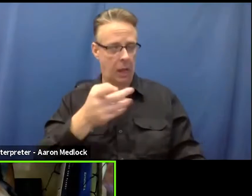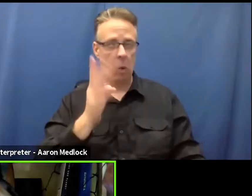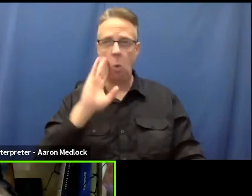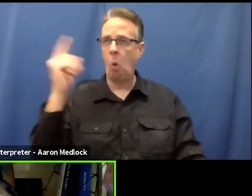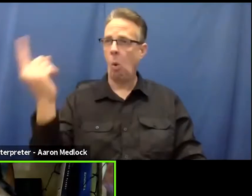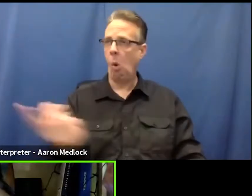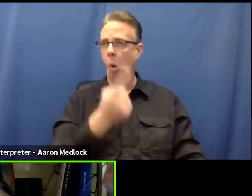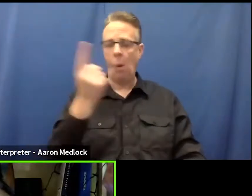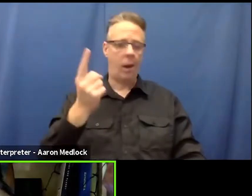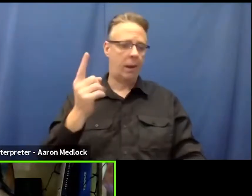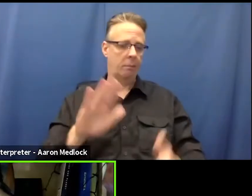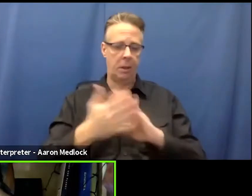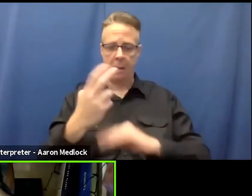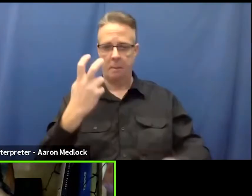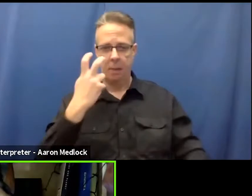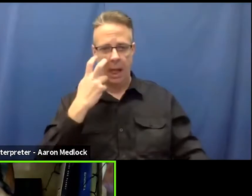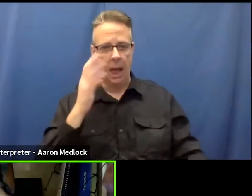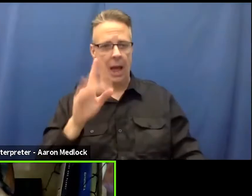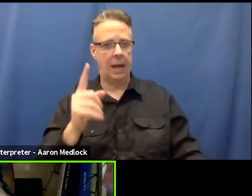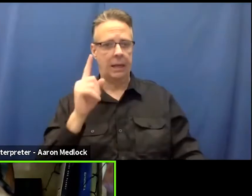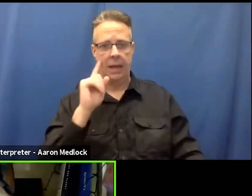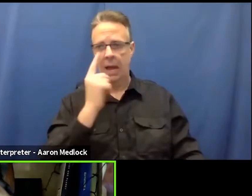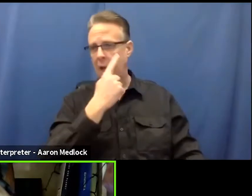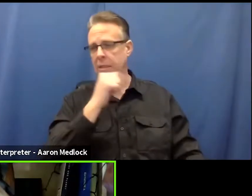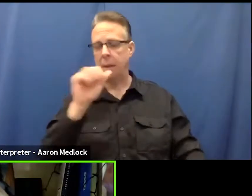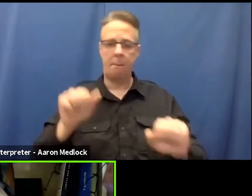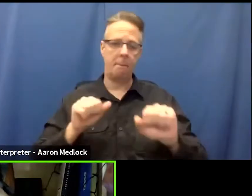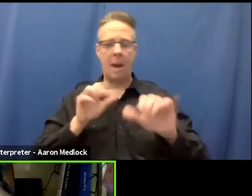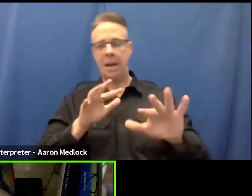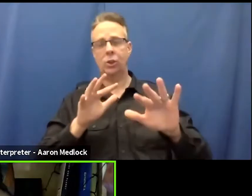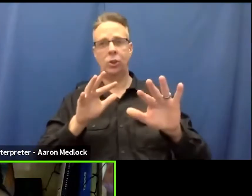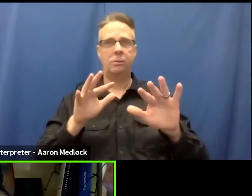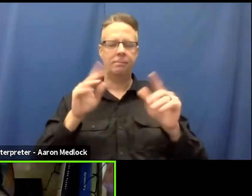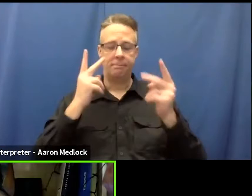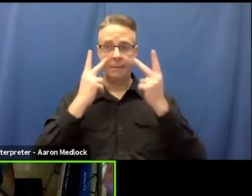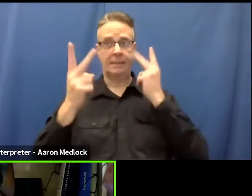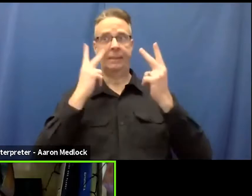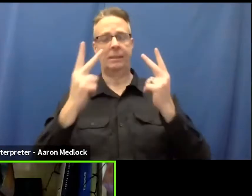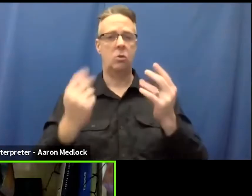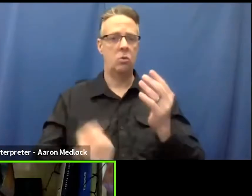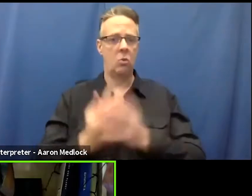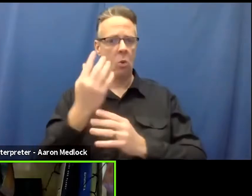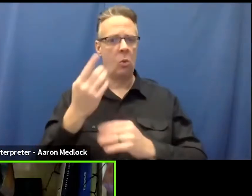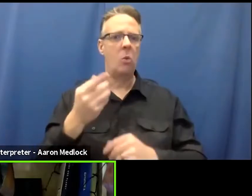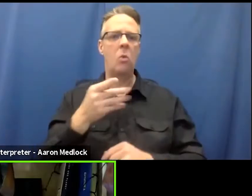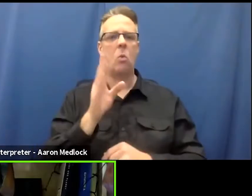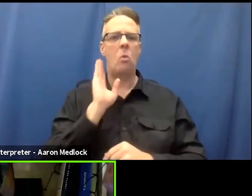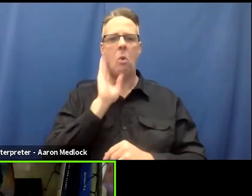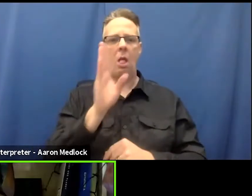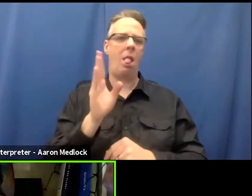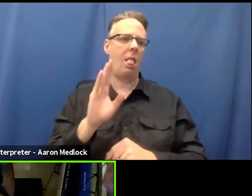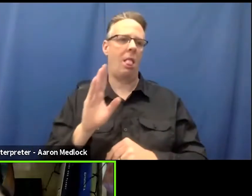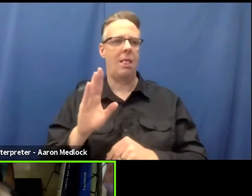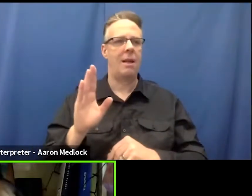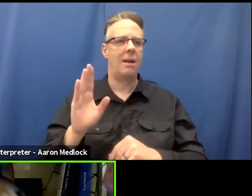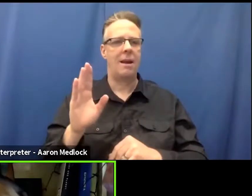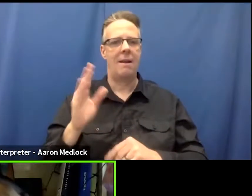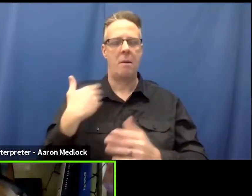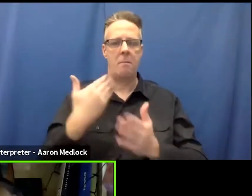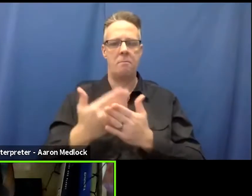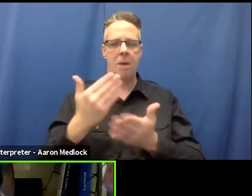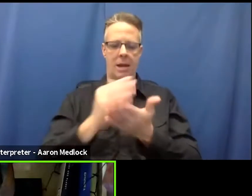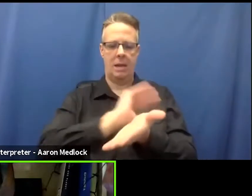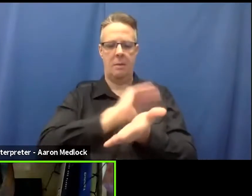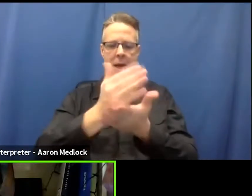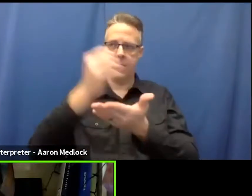blind, her eyes aren't magically going to grow differently, she can have this amount of money for the rest of her